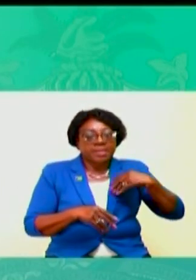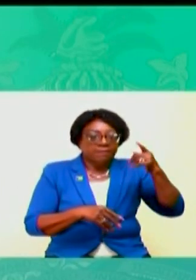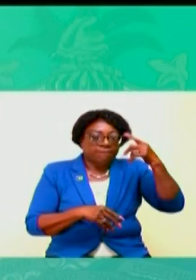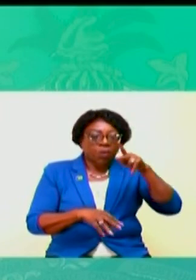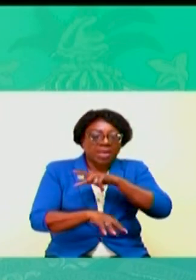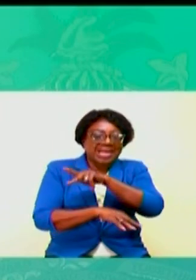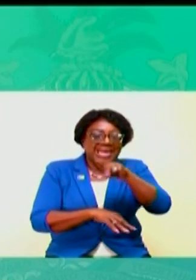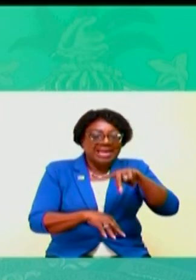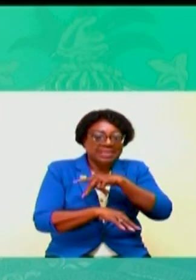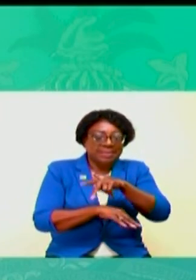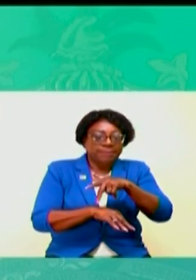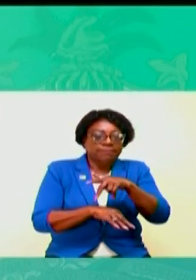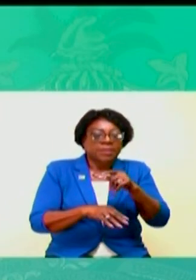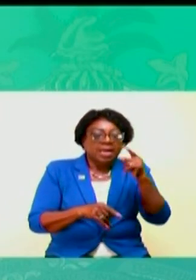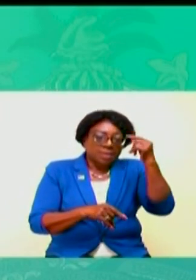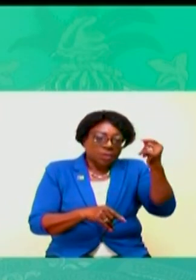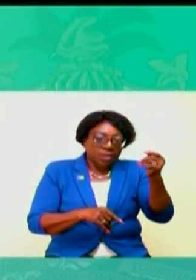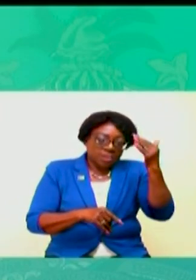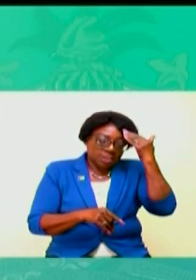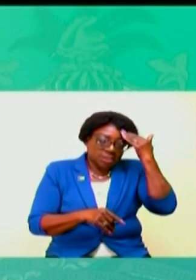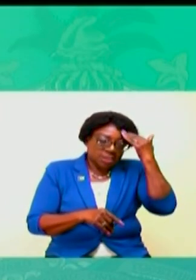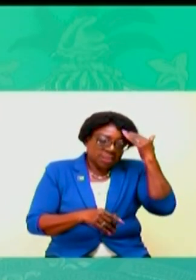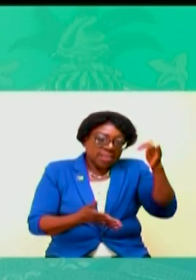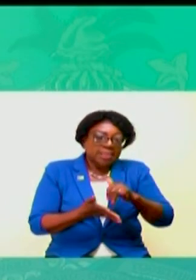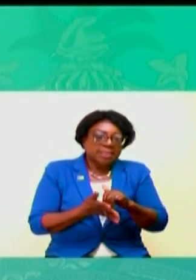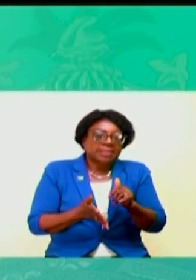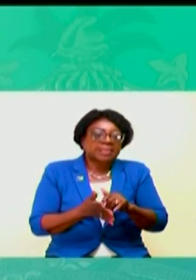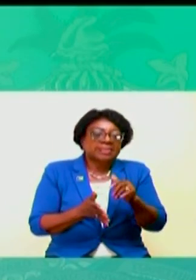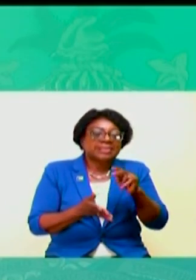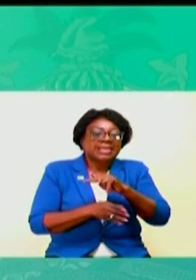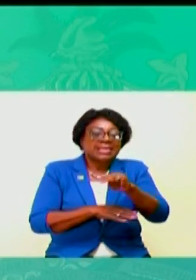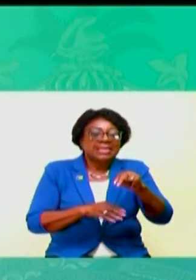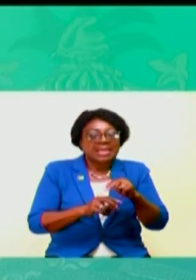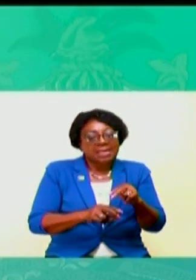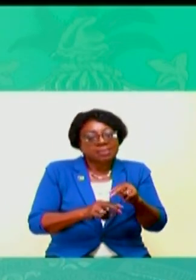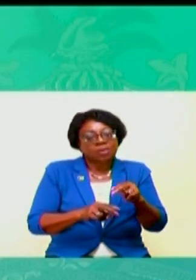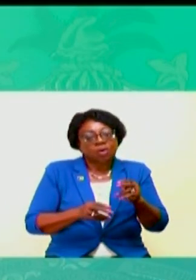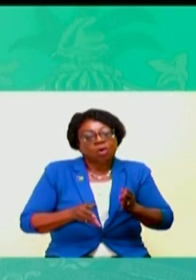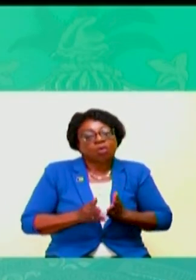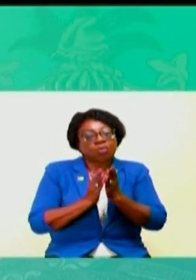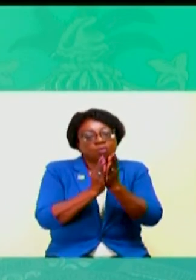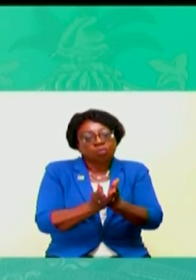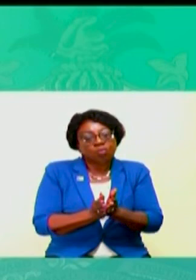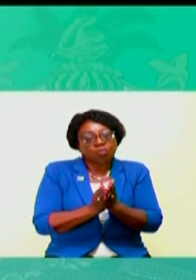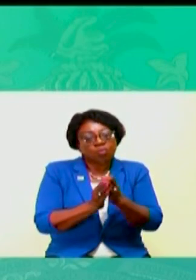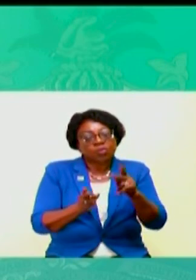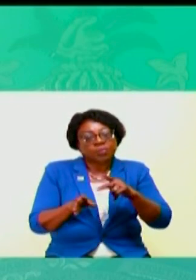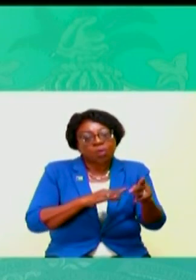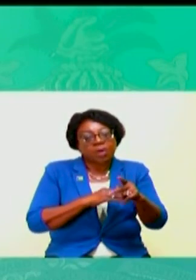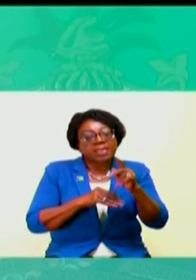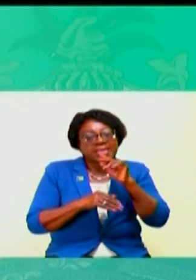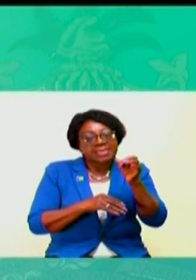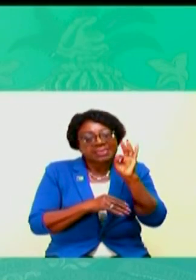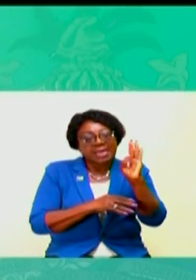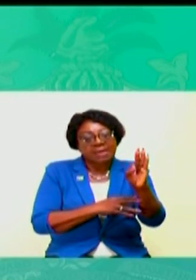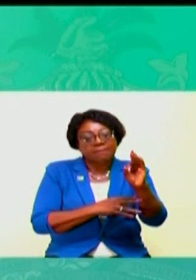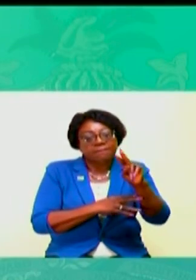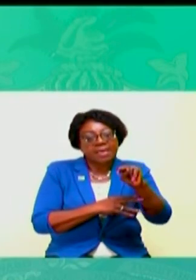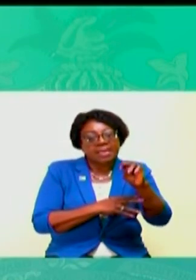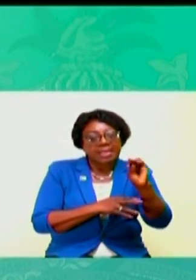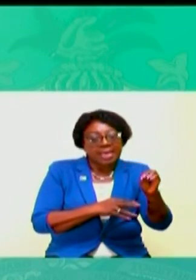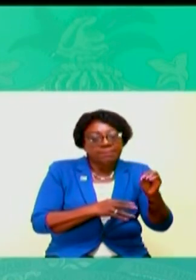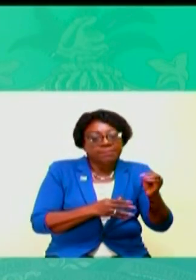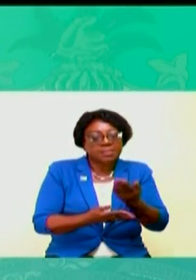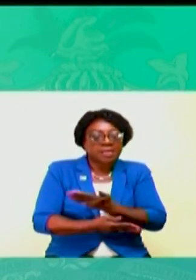Killarney acknowledges that the Nassau cruise port is the FNM's baby, I